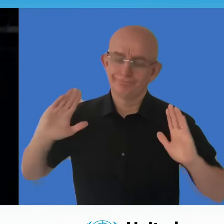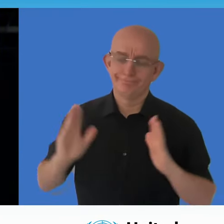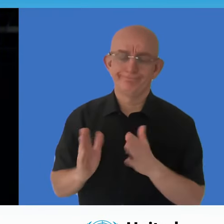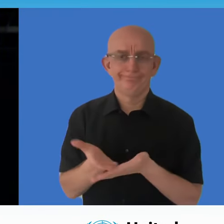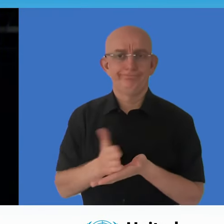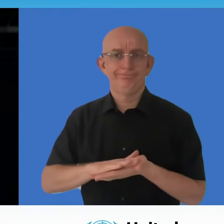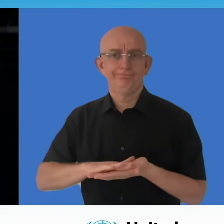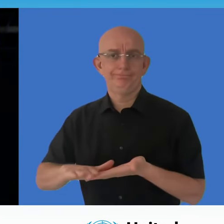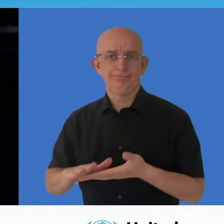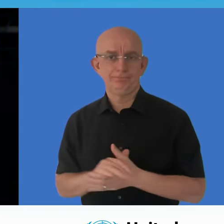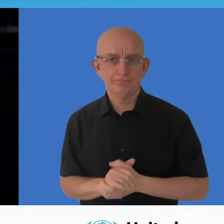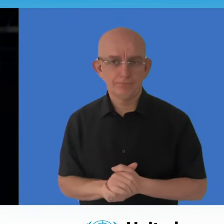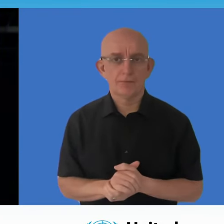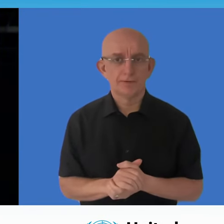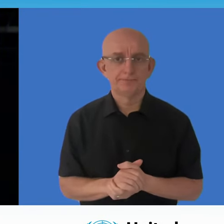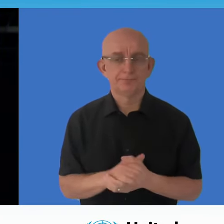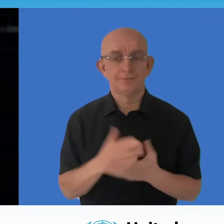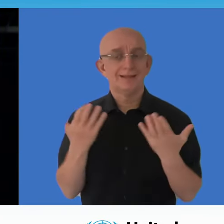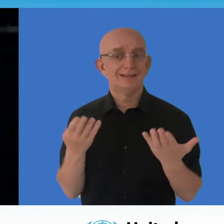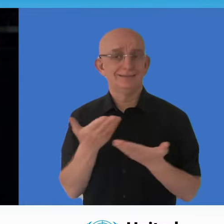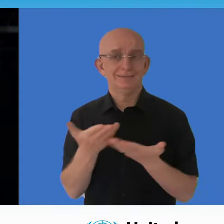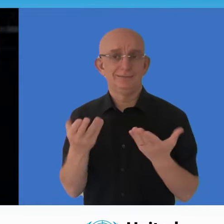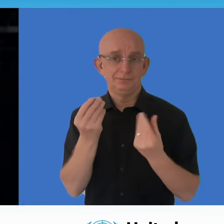My message to you is straightforward.